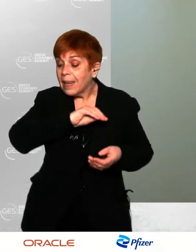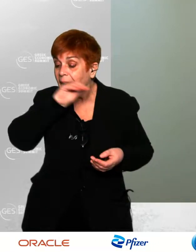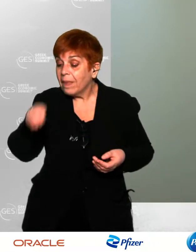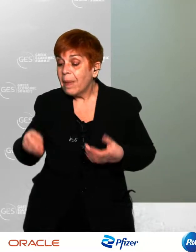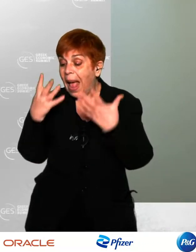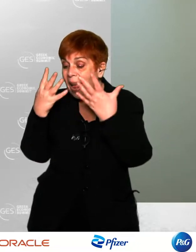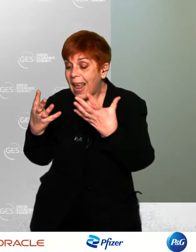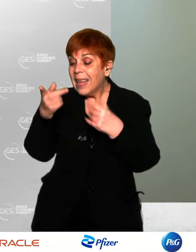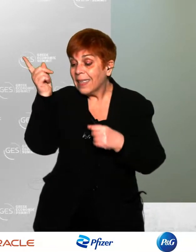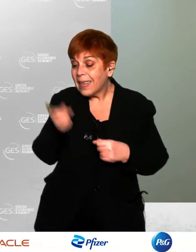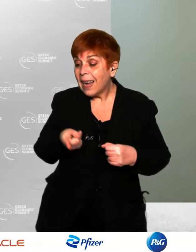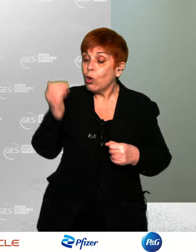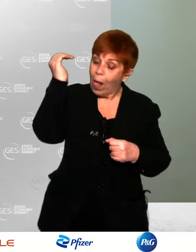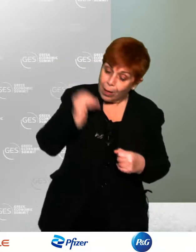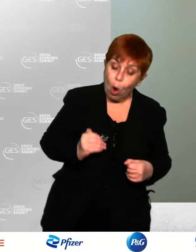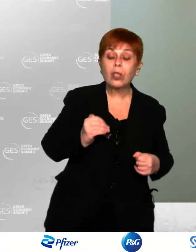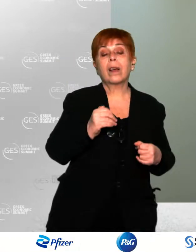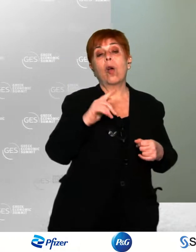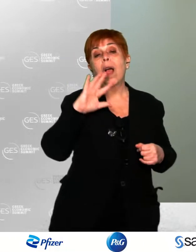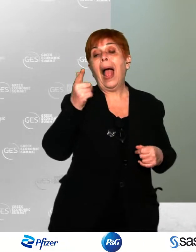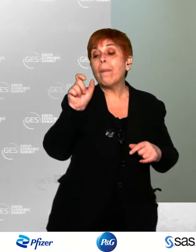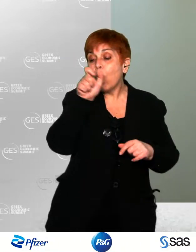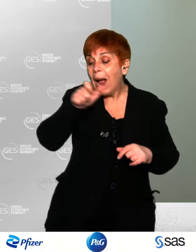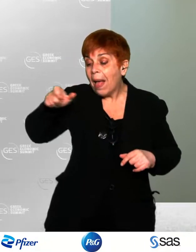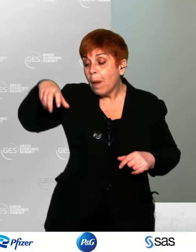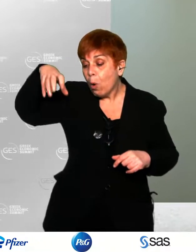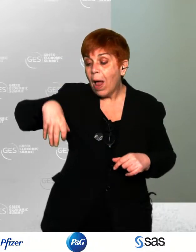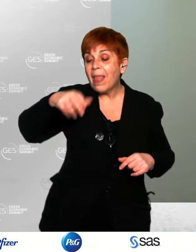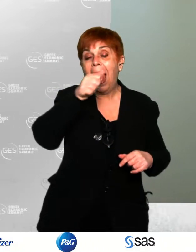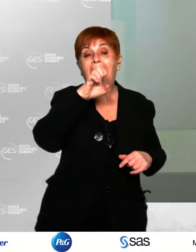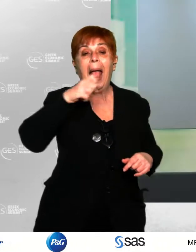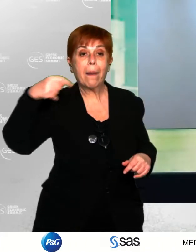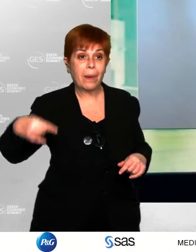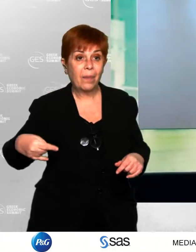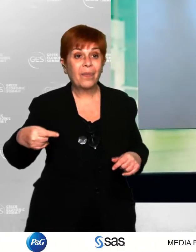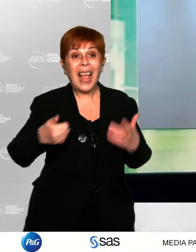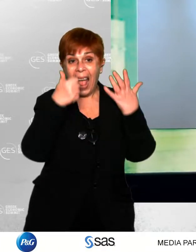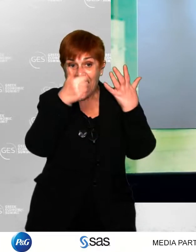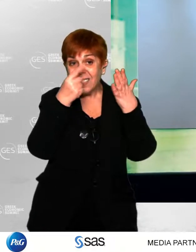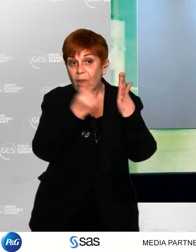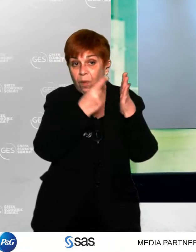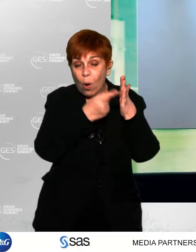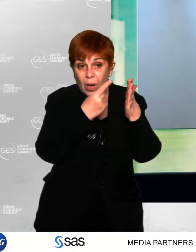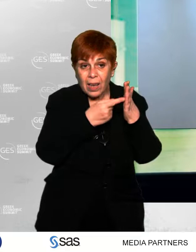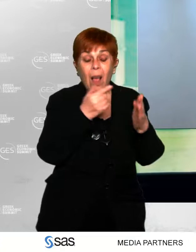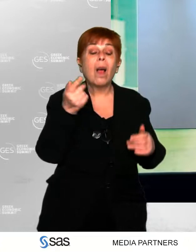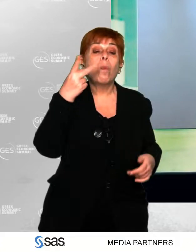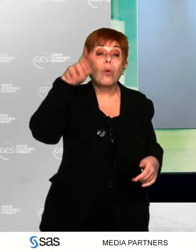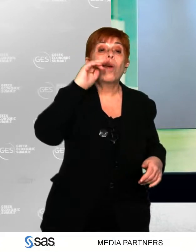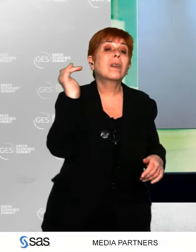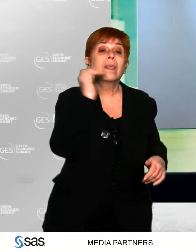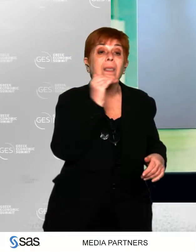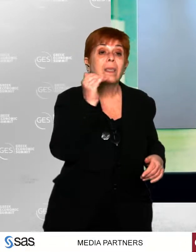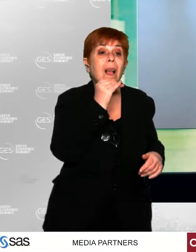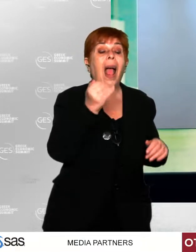of GDP. So basically, a 6 times quicker decoupling than the one we see currently. And